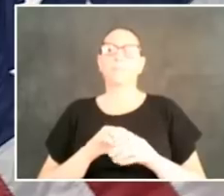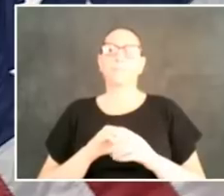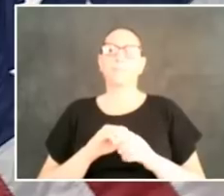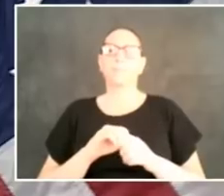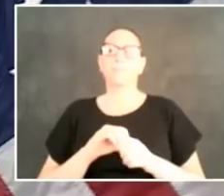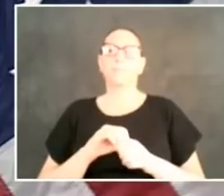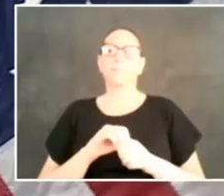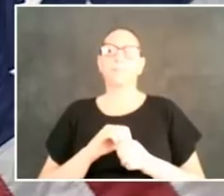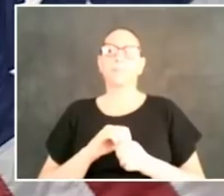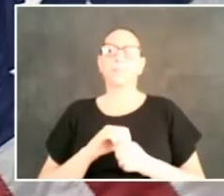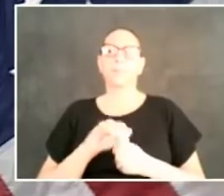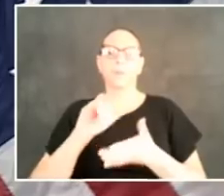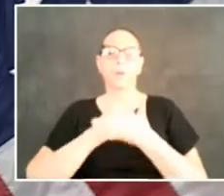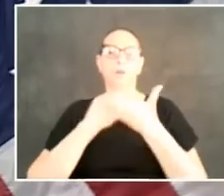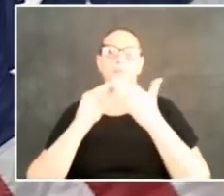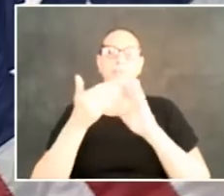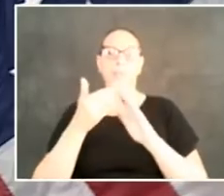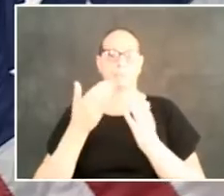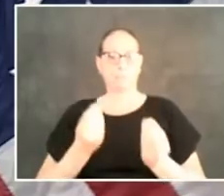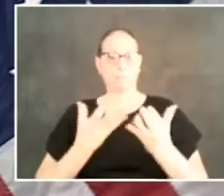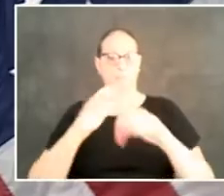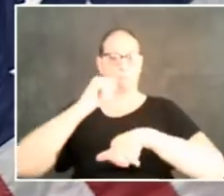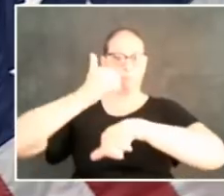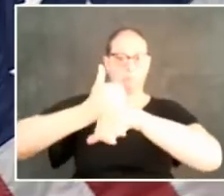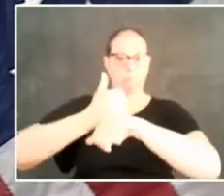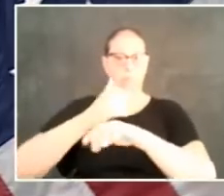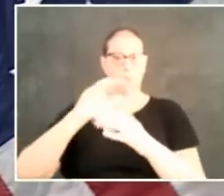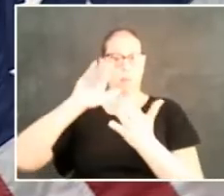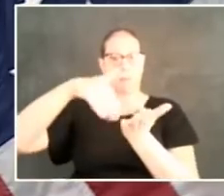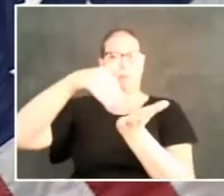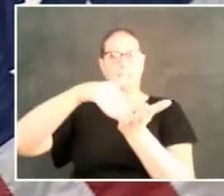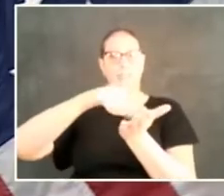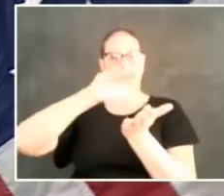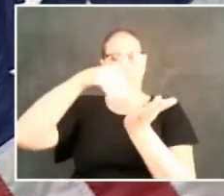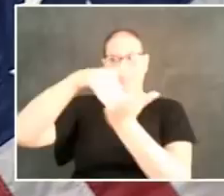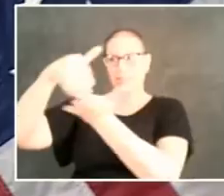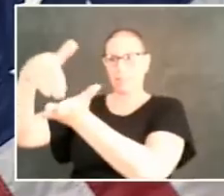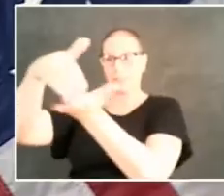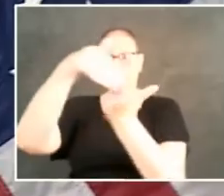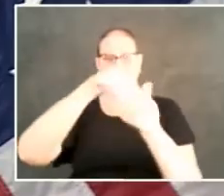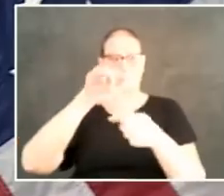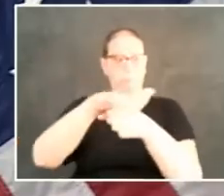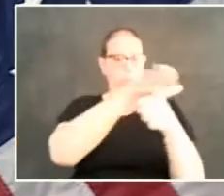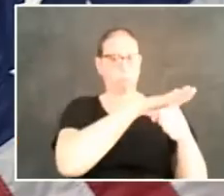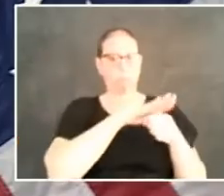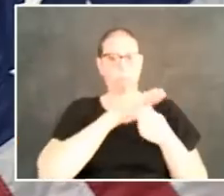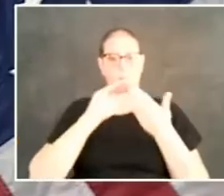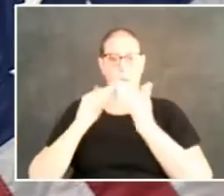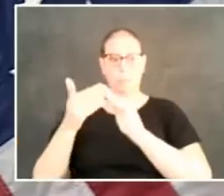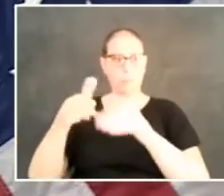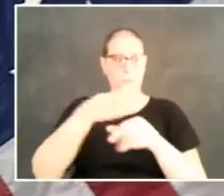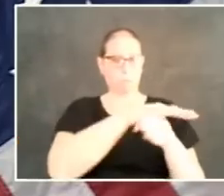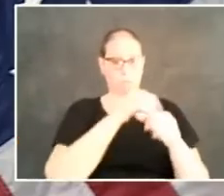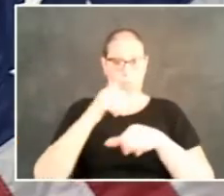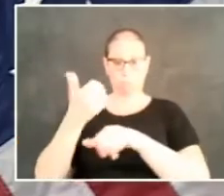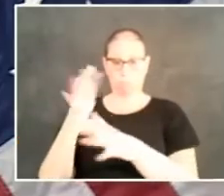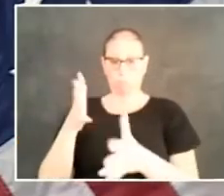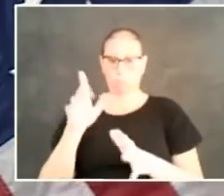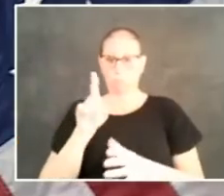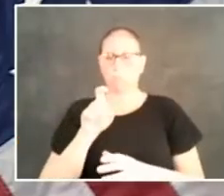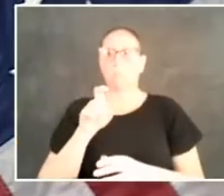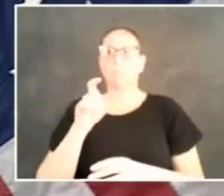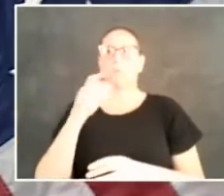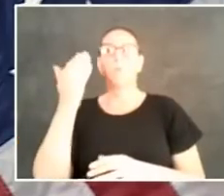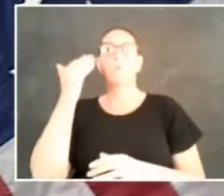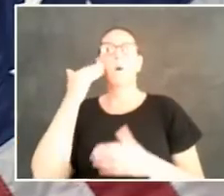providing centers in local areas where people can go to be tested. I understand that priority is being given to people over